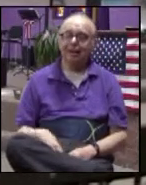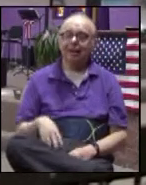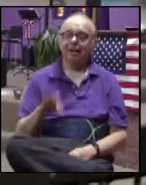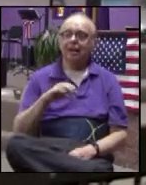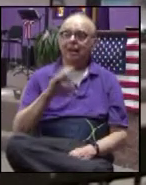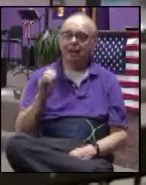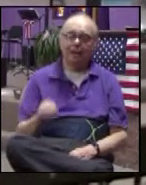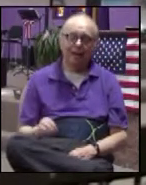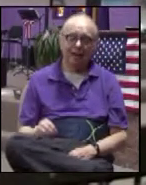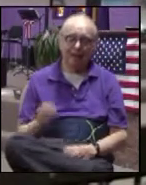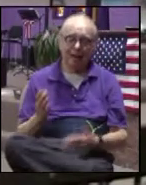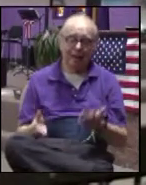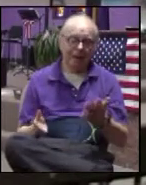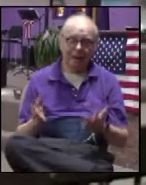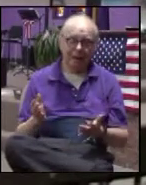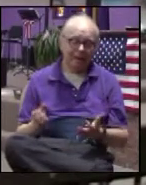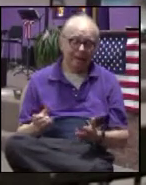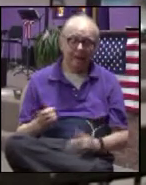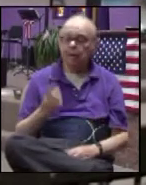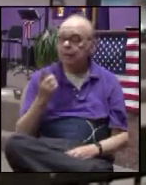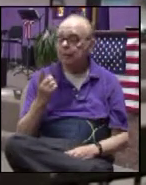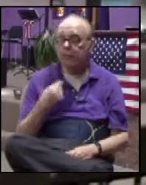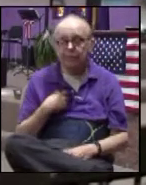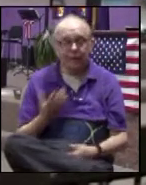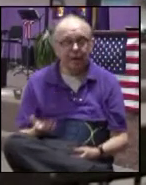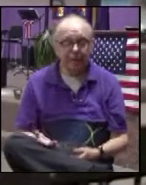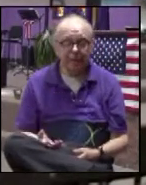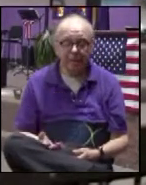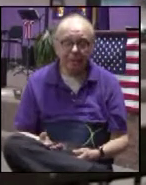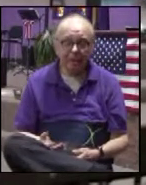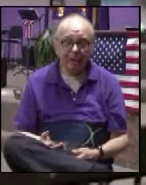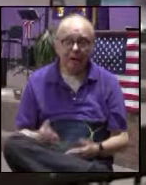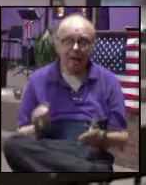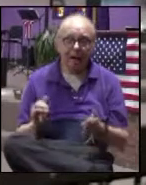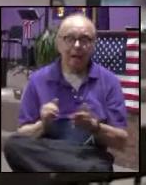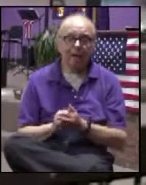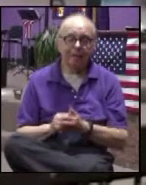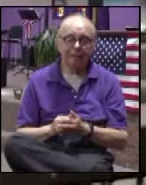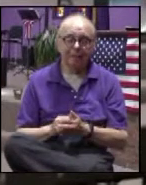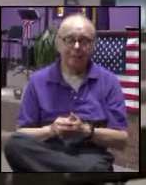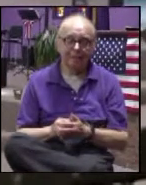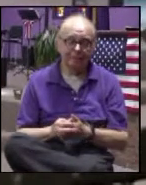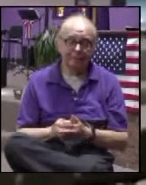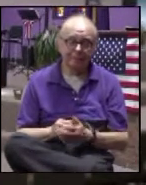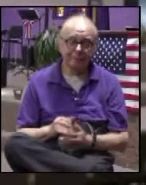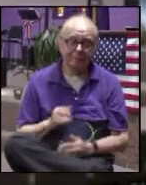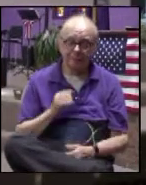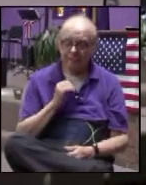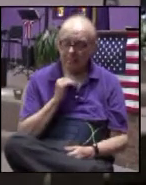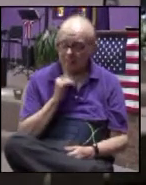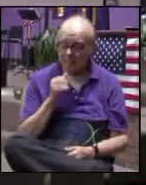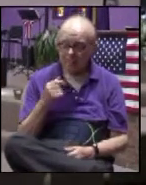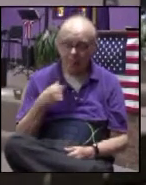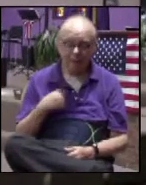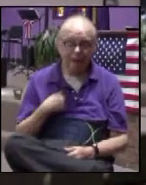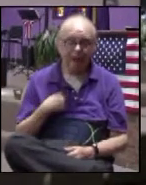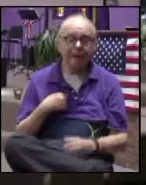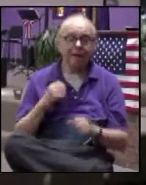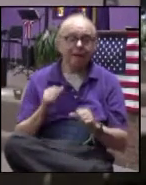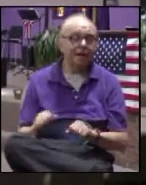90% of you would probably say, you don't understand. That is not what I'm capable of